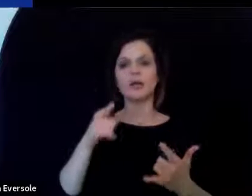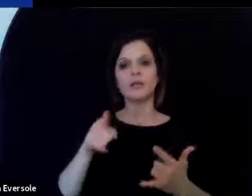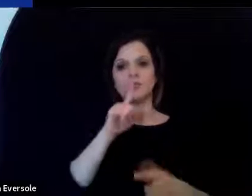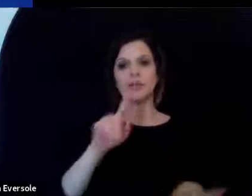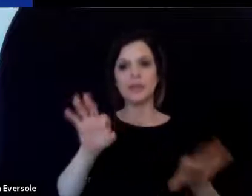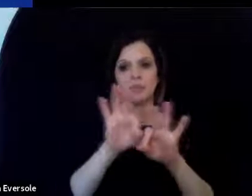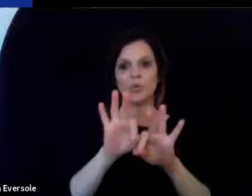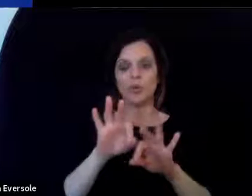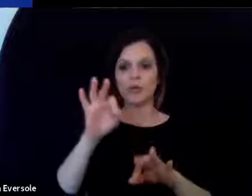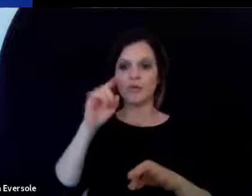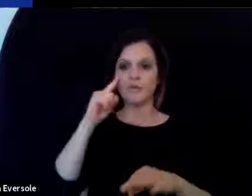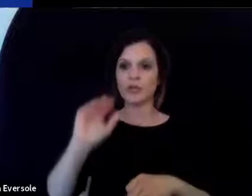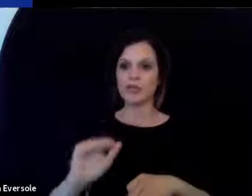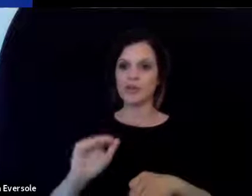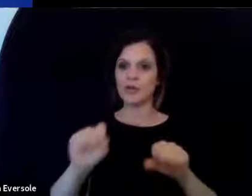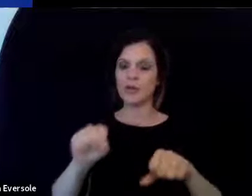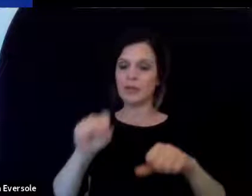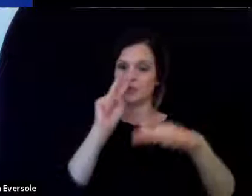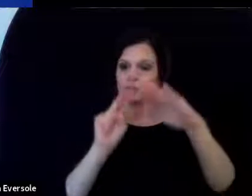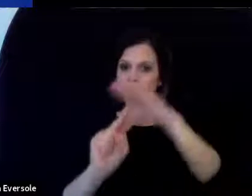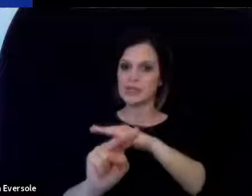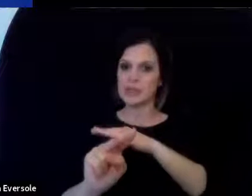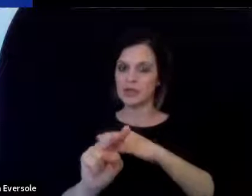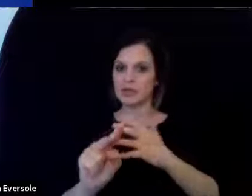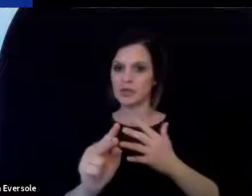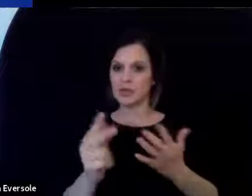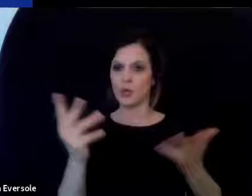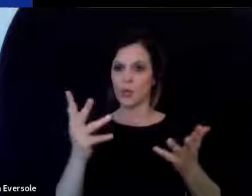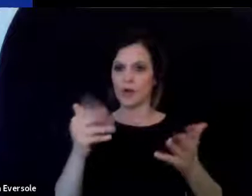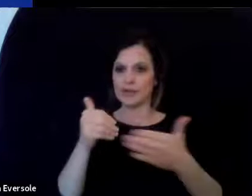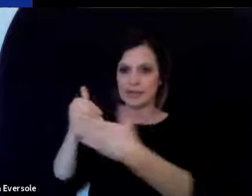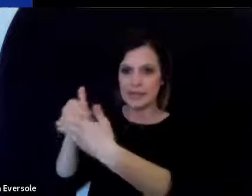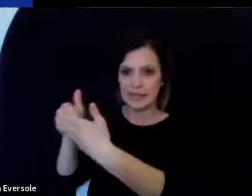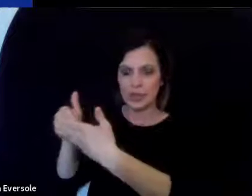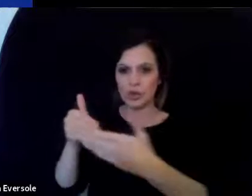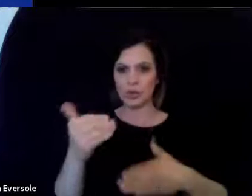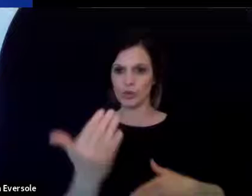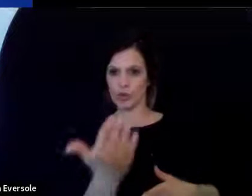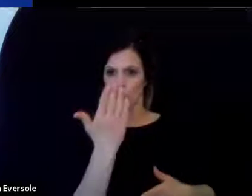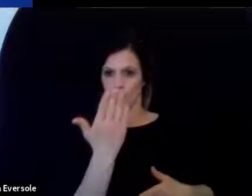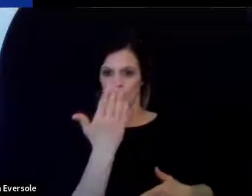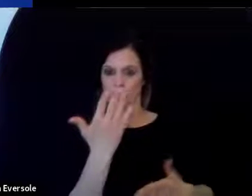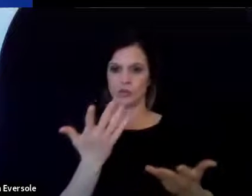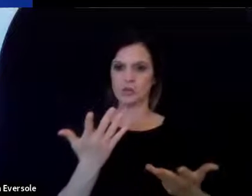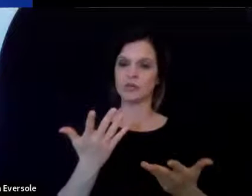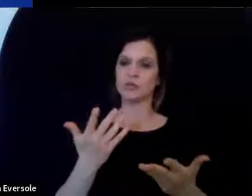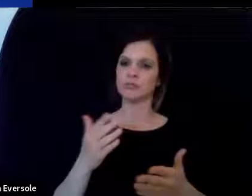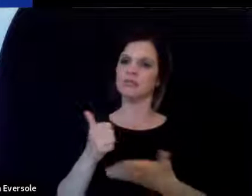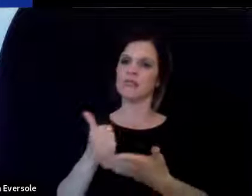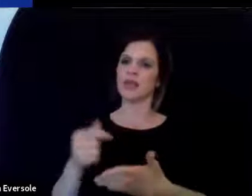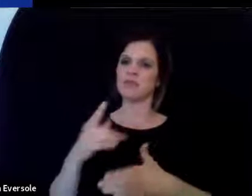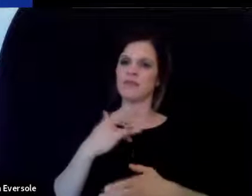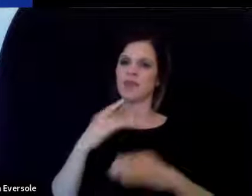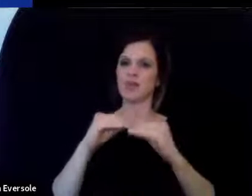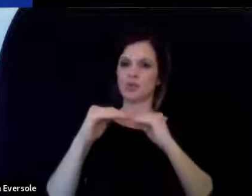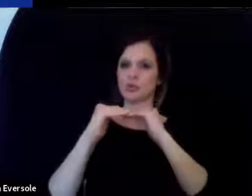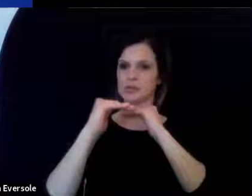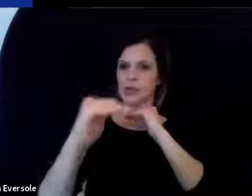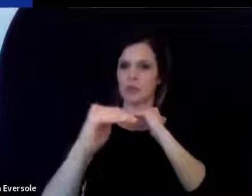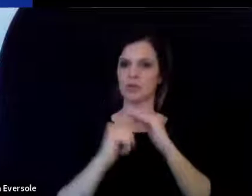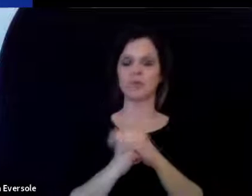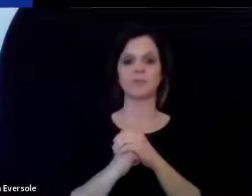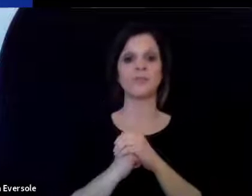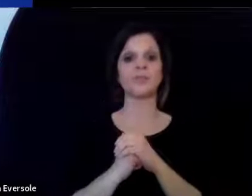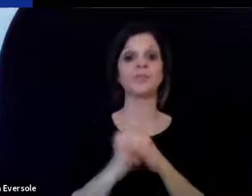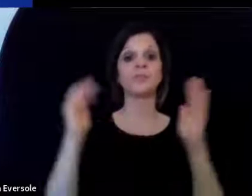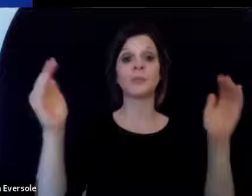coming at them, will also help them feel more stable. Sometimes they have altered sense of pain,